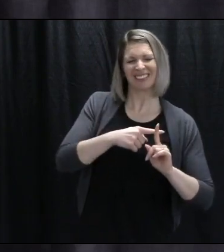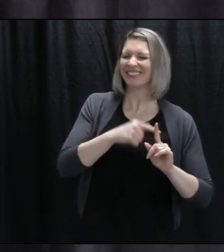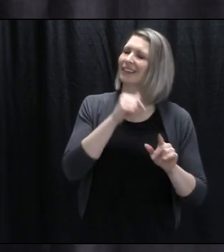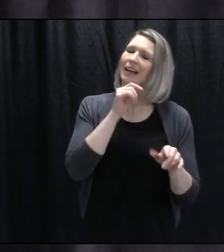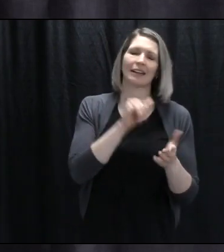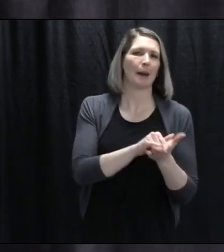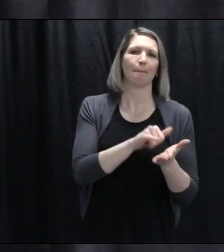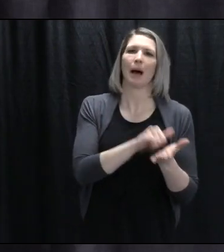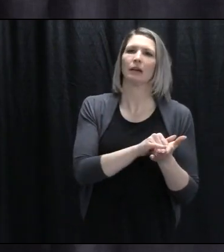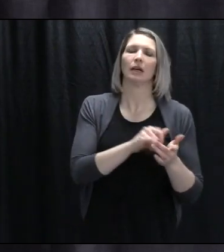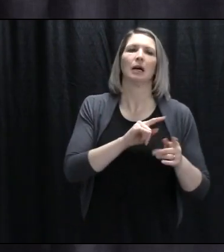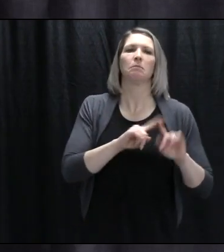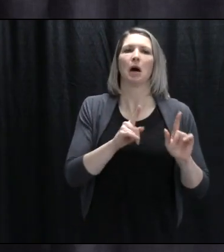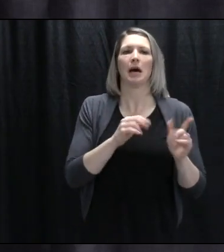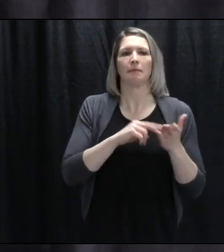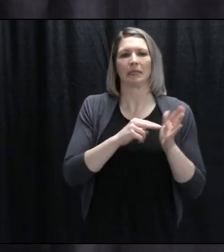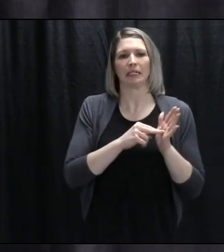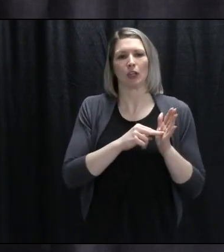the case.